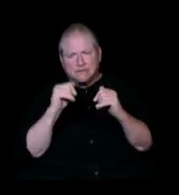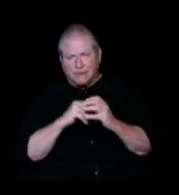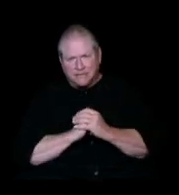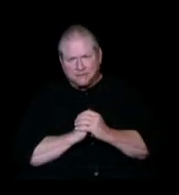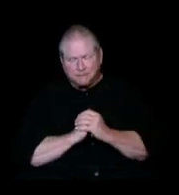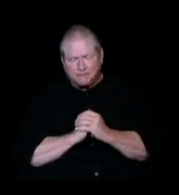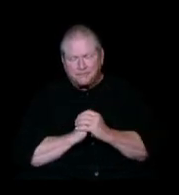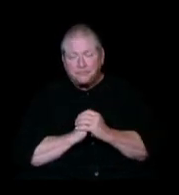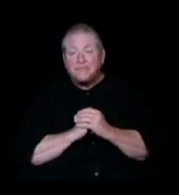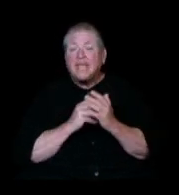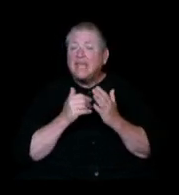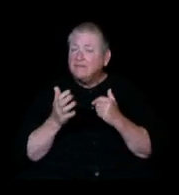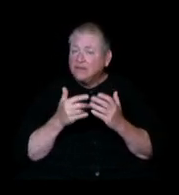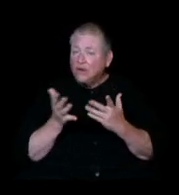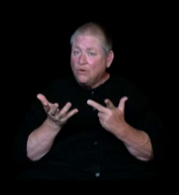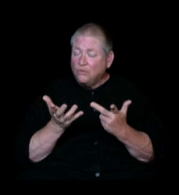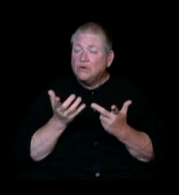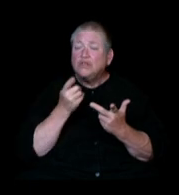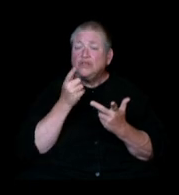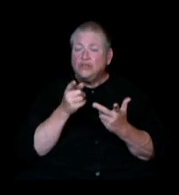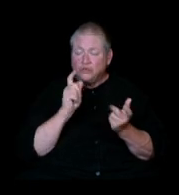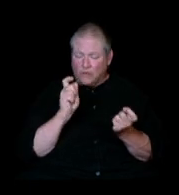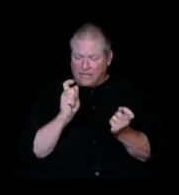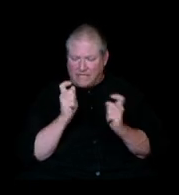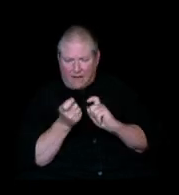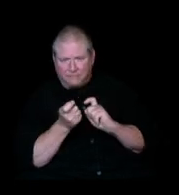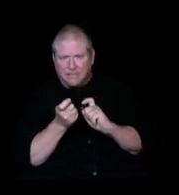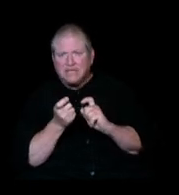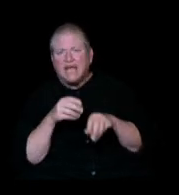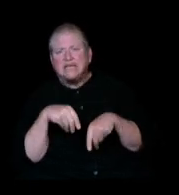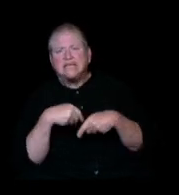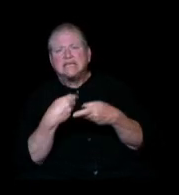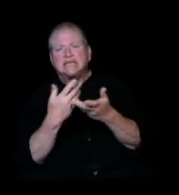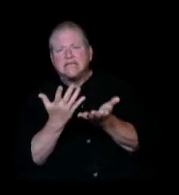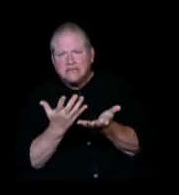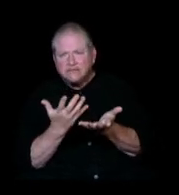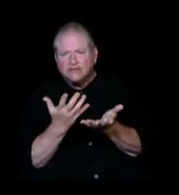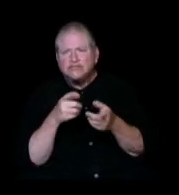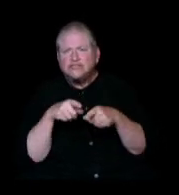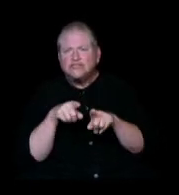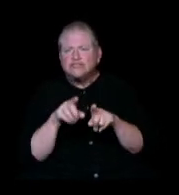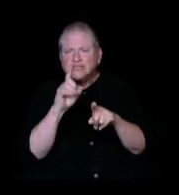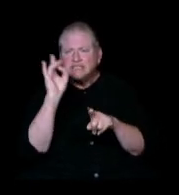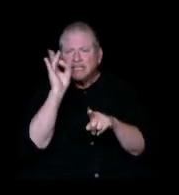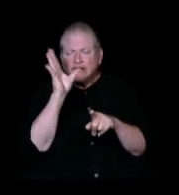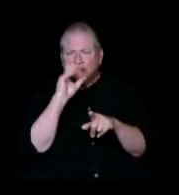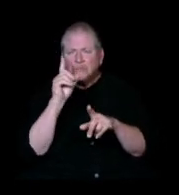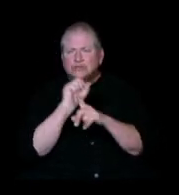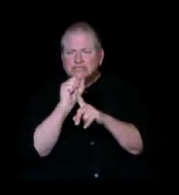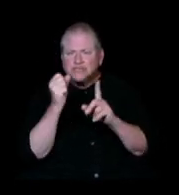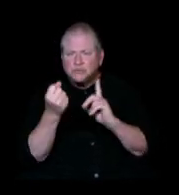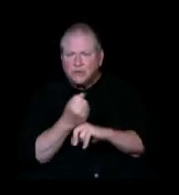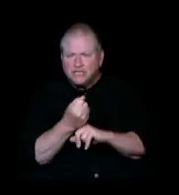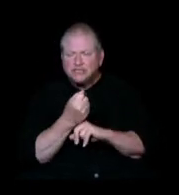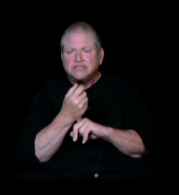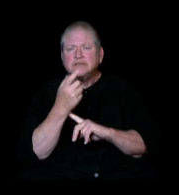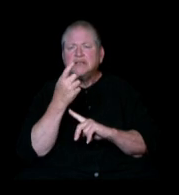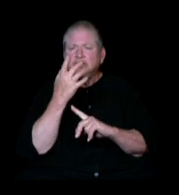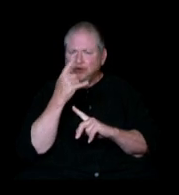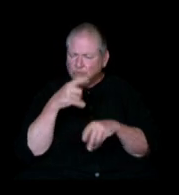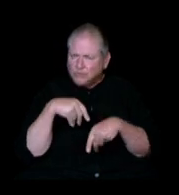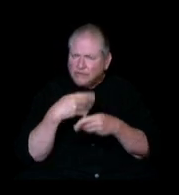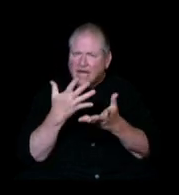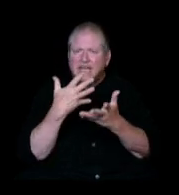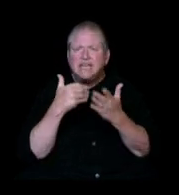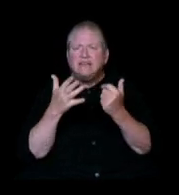Despite this, you adapted and delivered in difficult circumstances because you believe in the importance of education and the